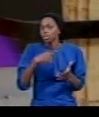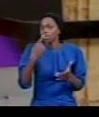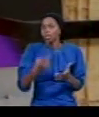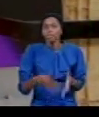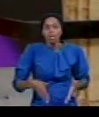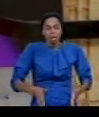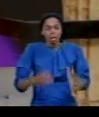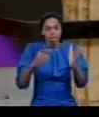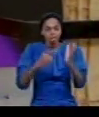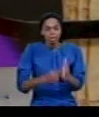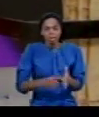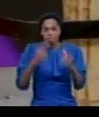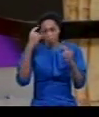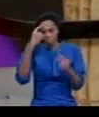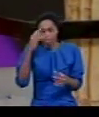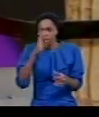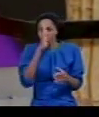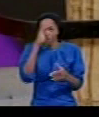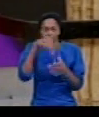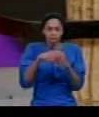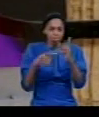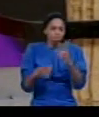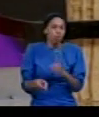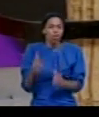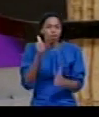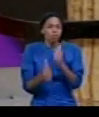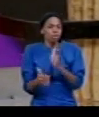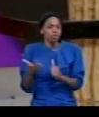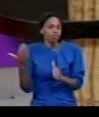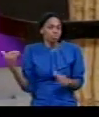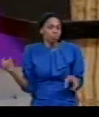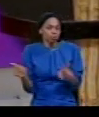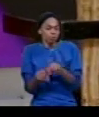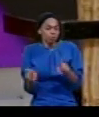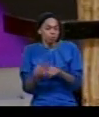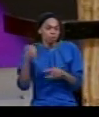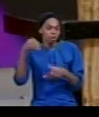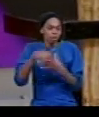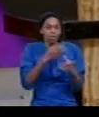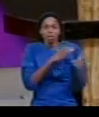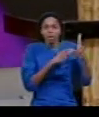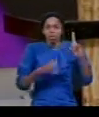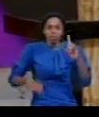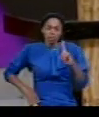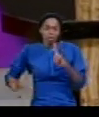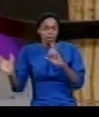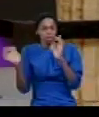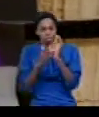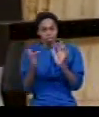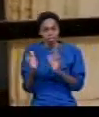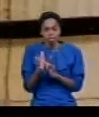which was also in Christ Jesus. And then we're looking at